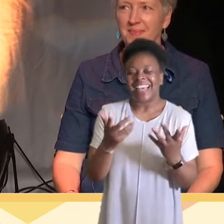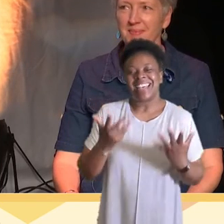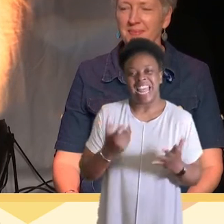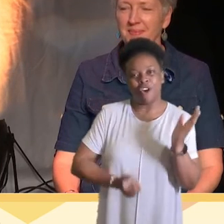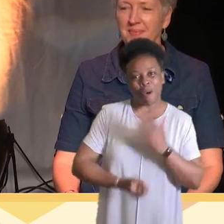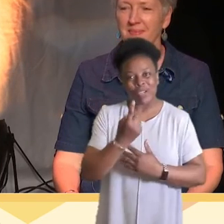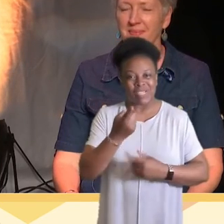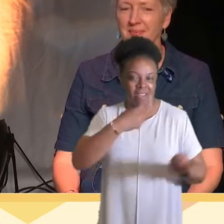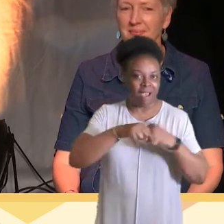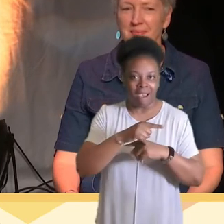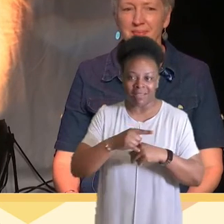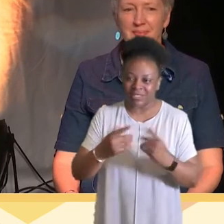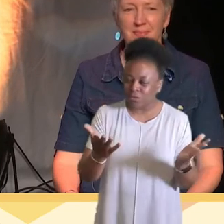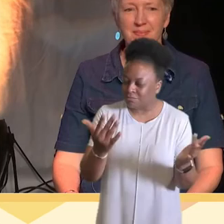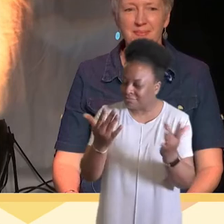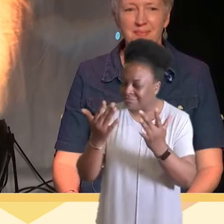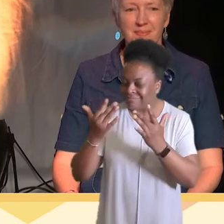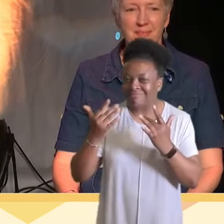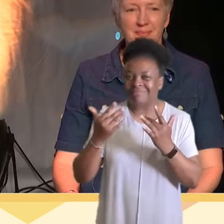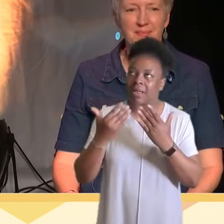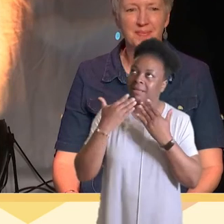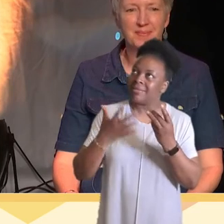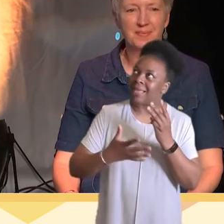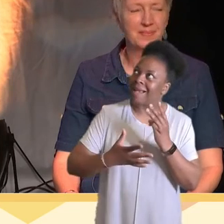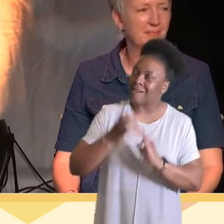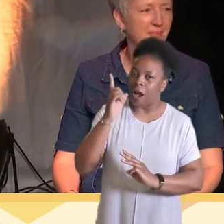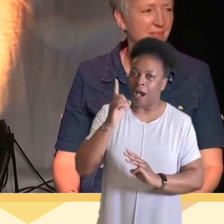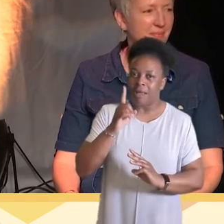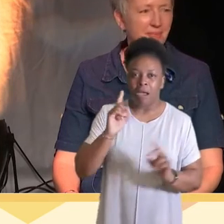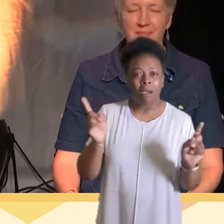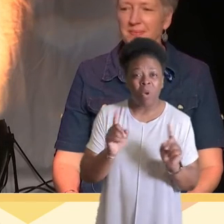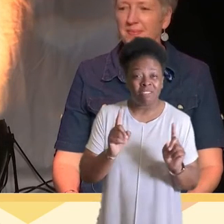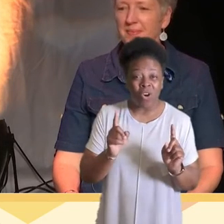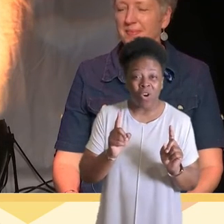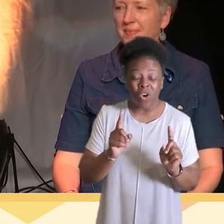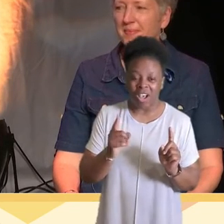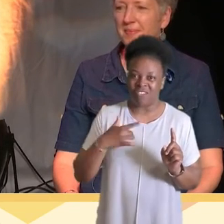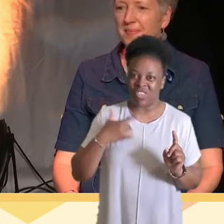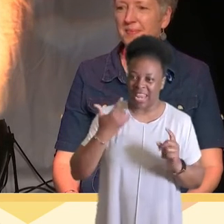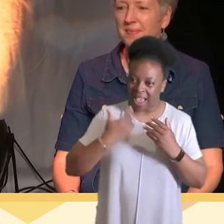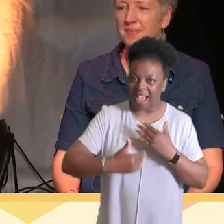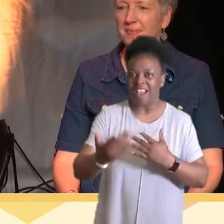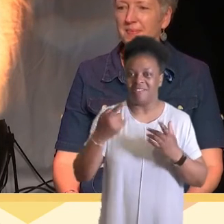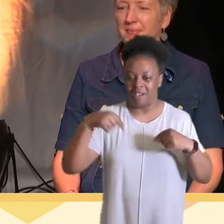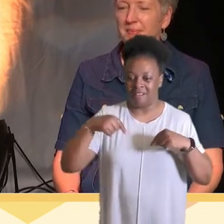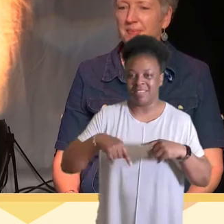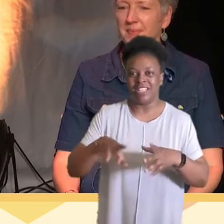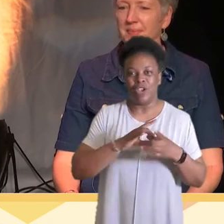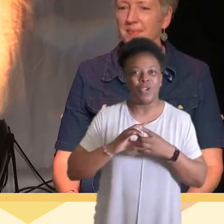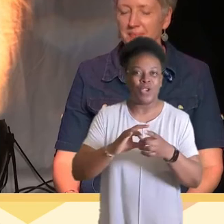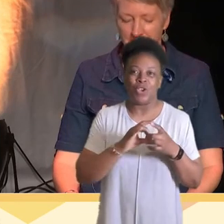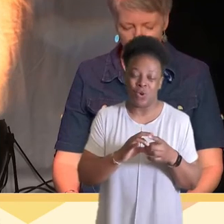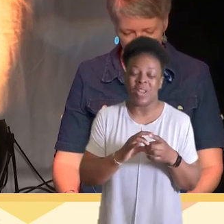to celebrate and give thanks to God for the life of our union and all that God is doing in and through amongst us. So it really is